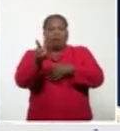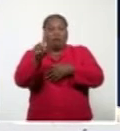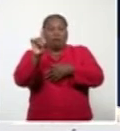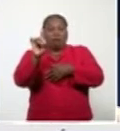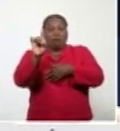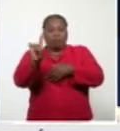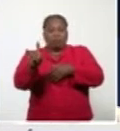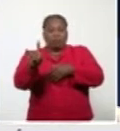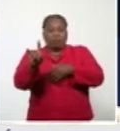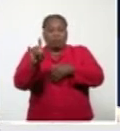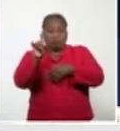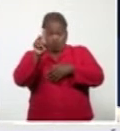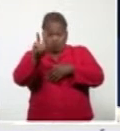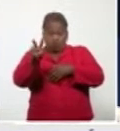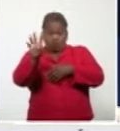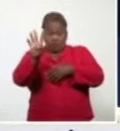admitted,